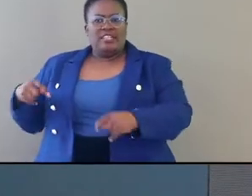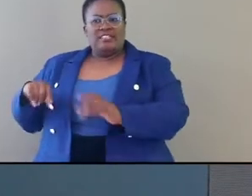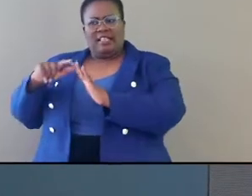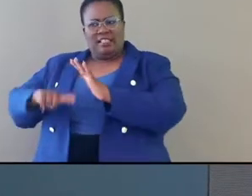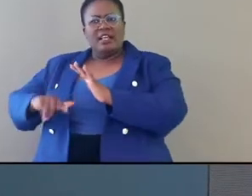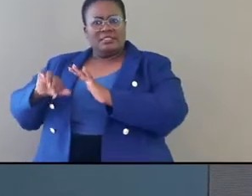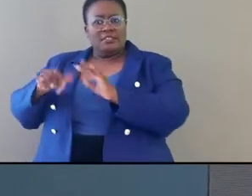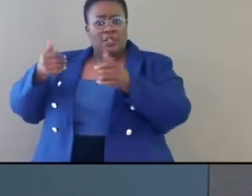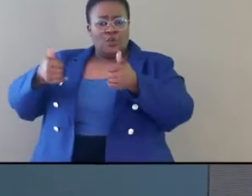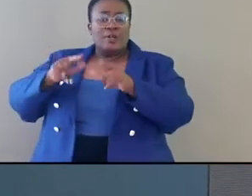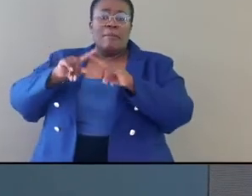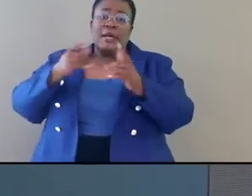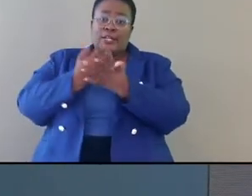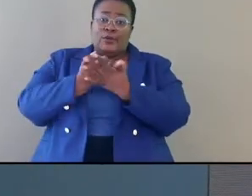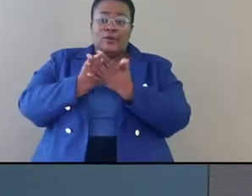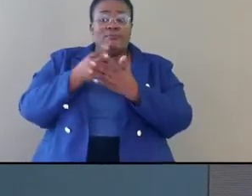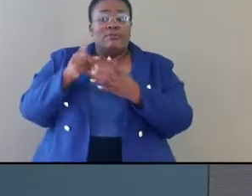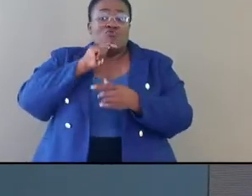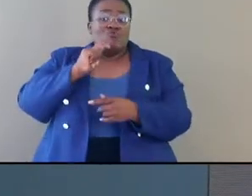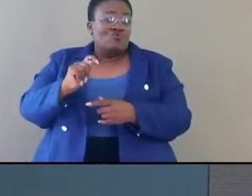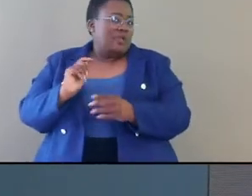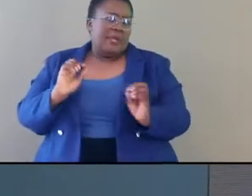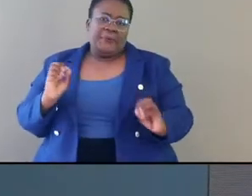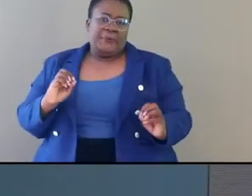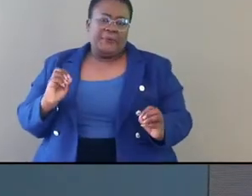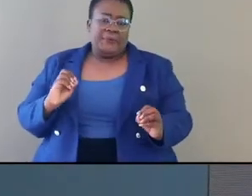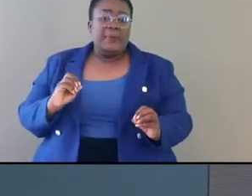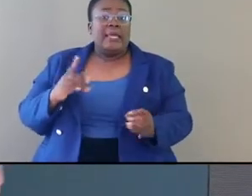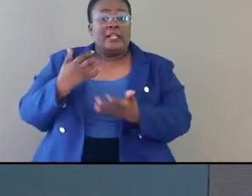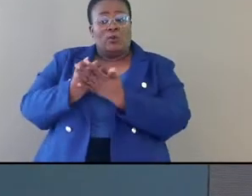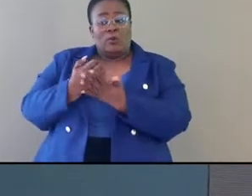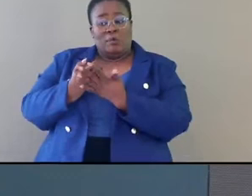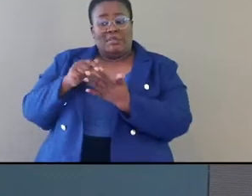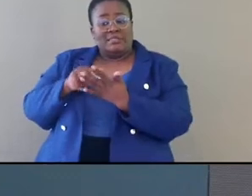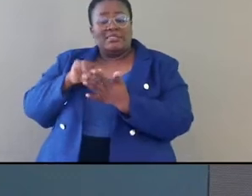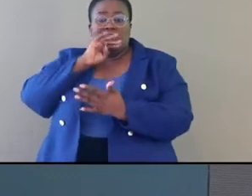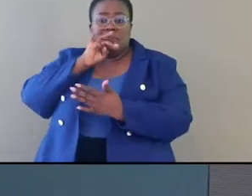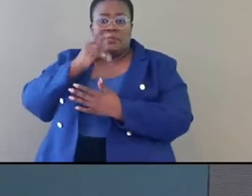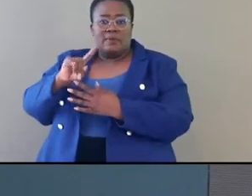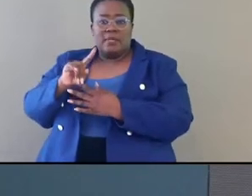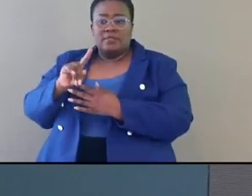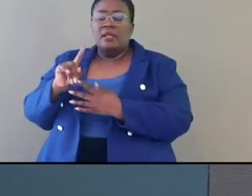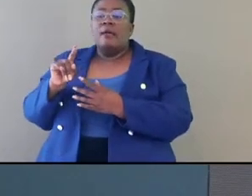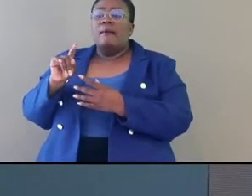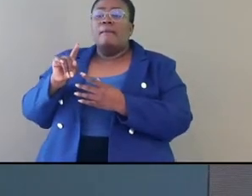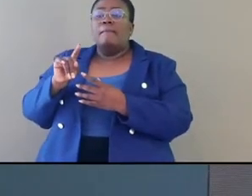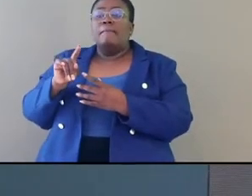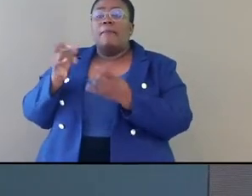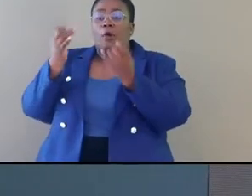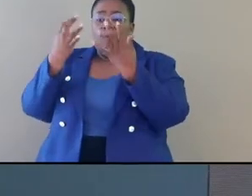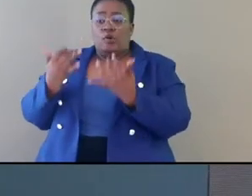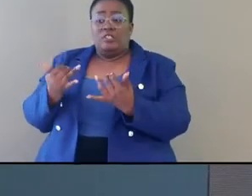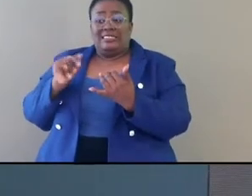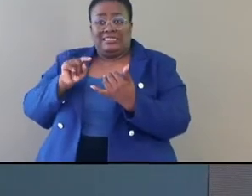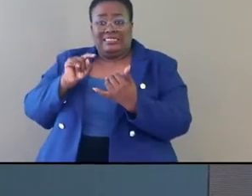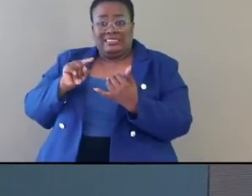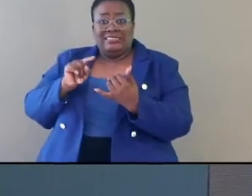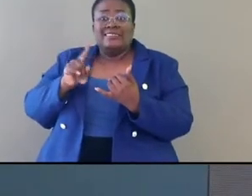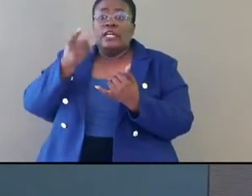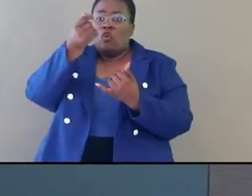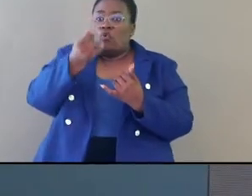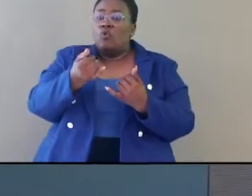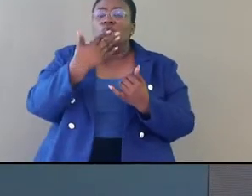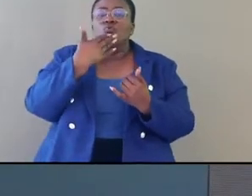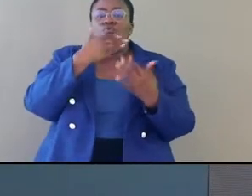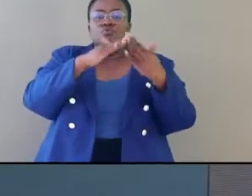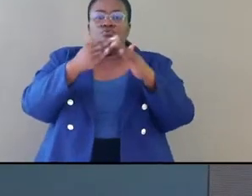but in economics that is not true in economics a budget surplus has real costs on society right